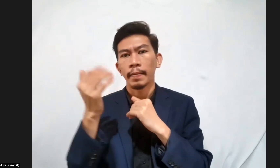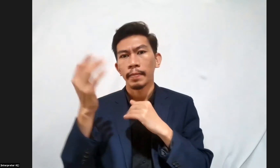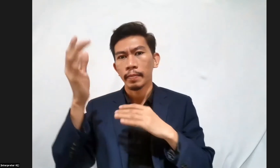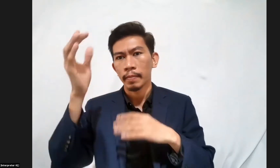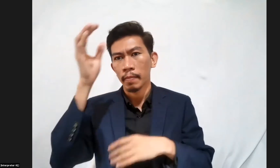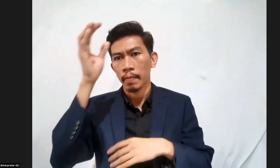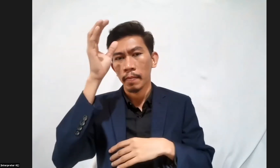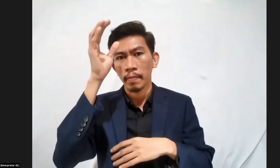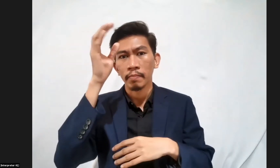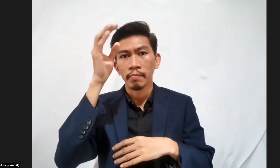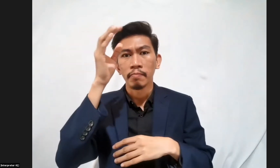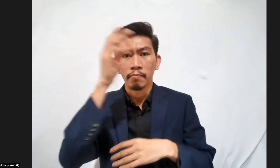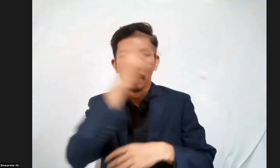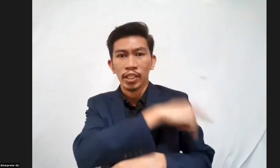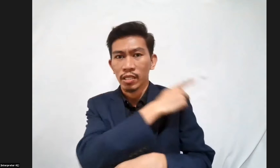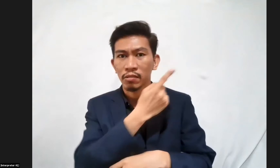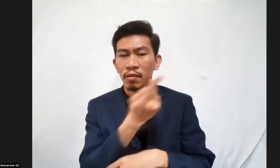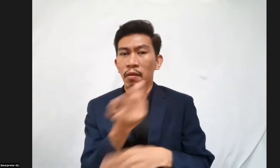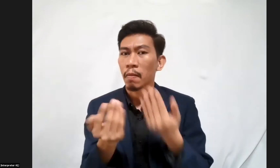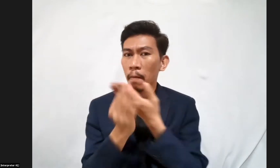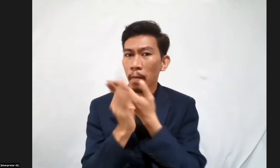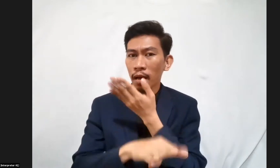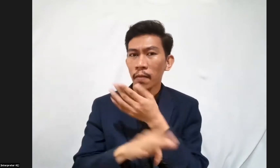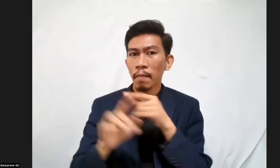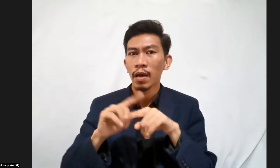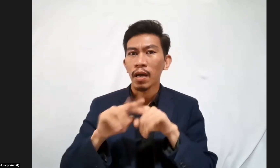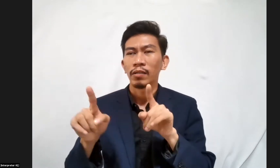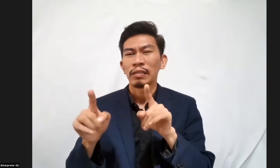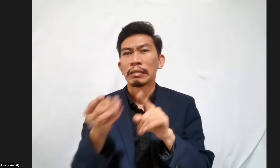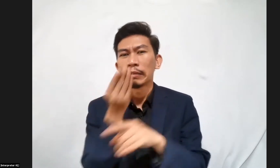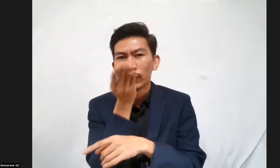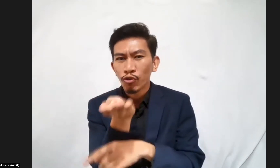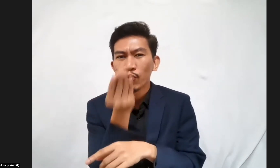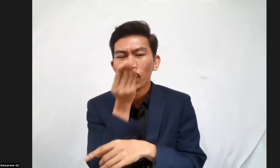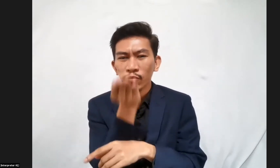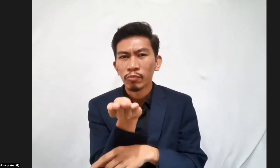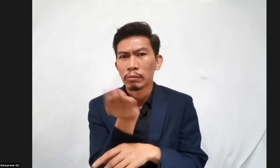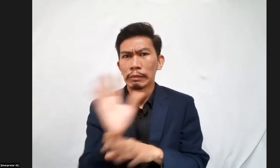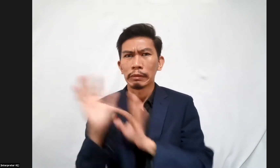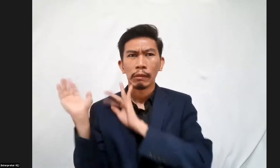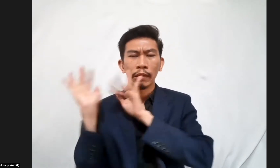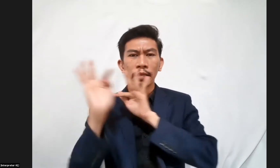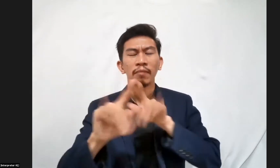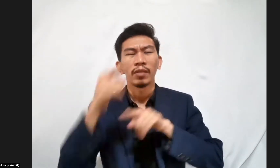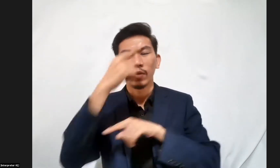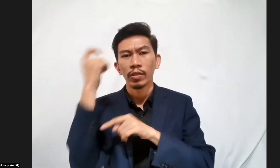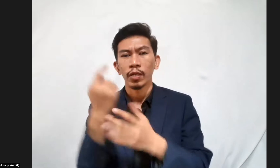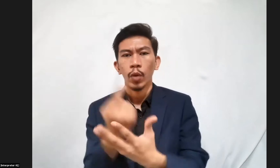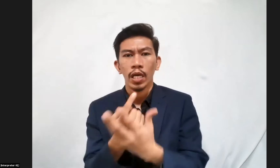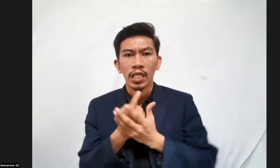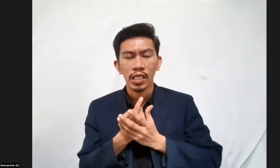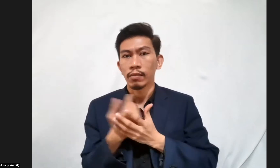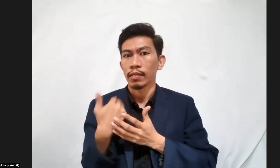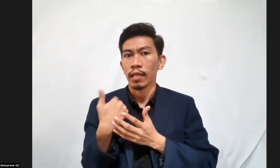back, but in trickles, not dagsa, because as you know, the quarantine is not really